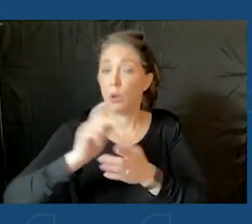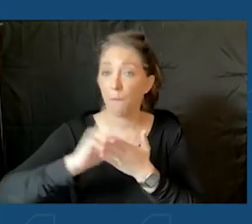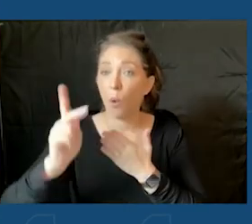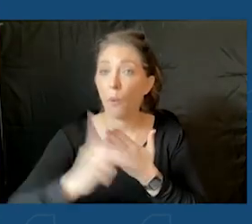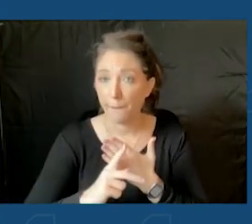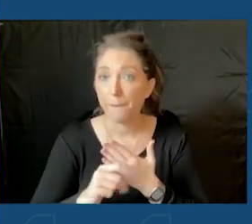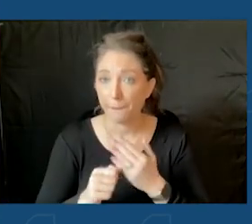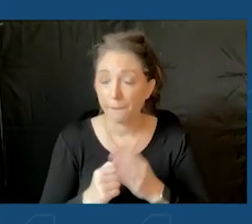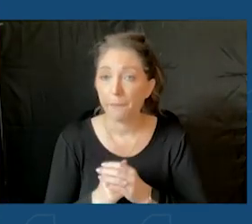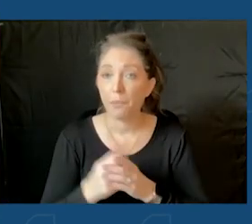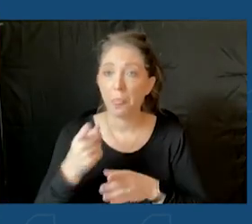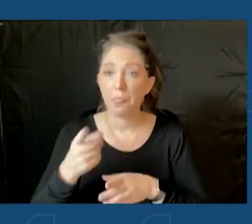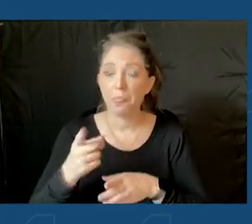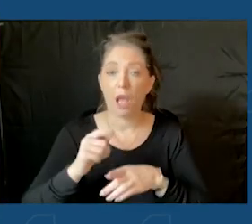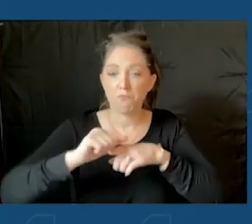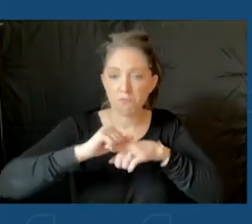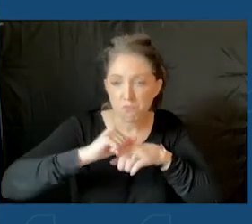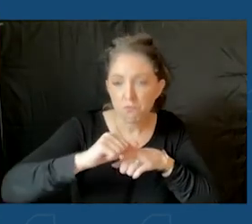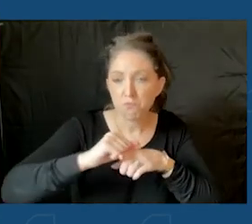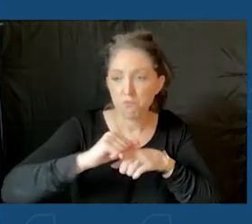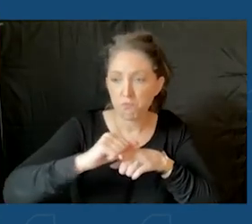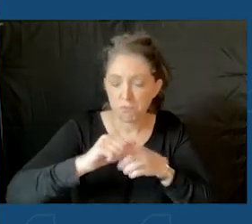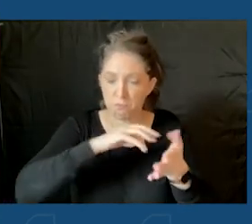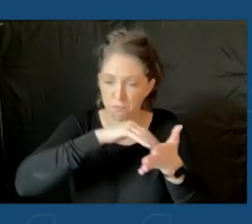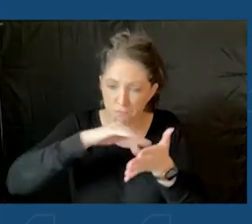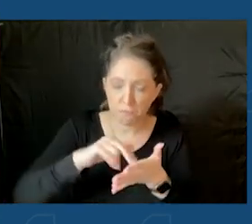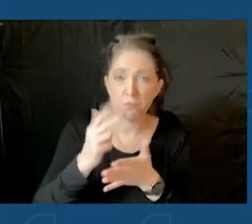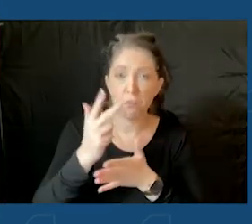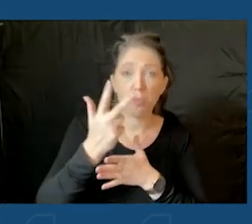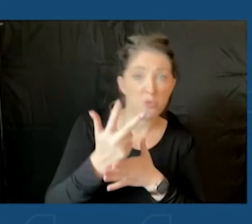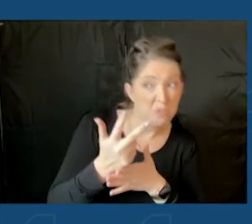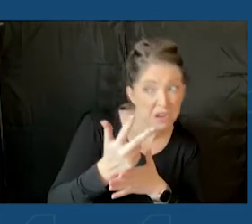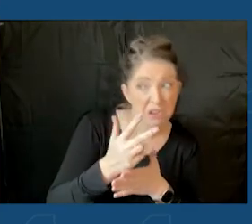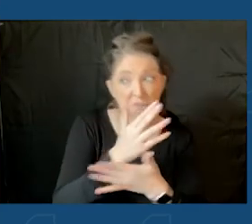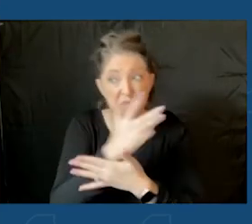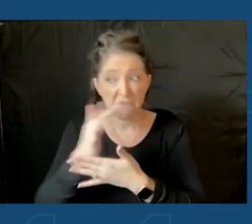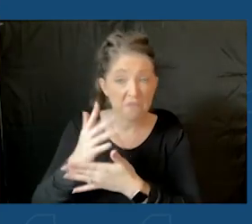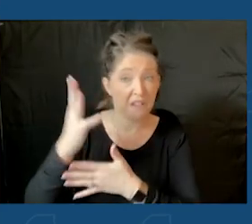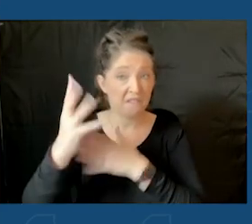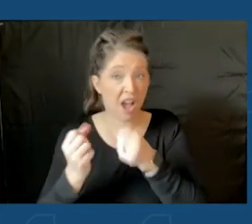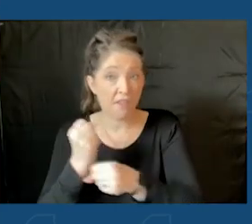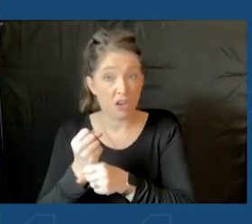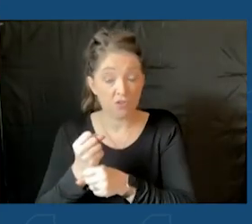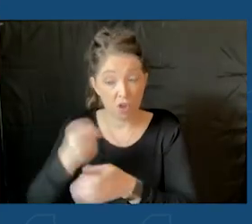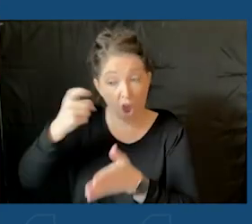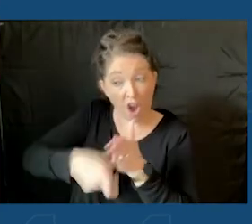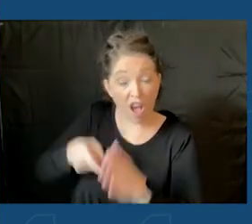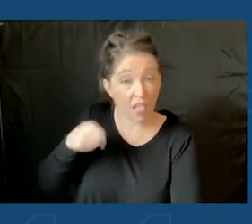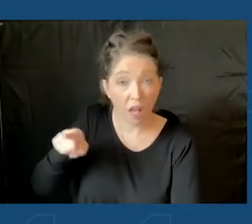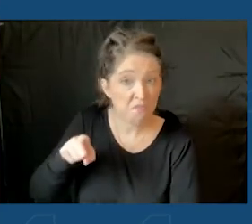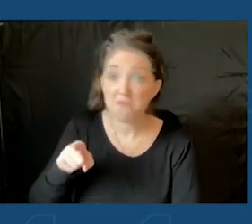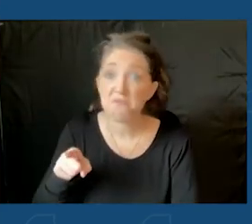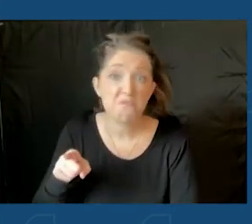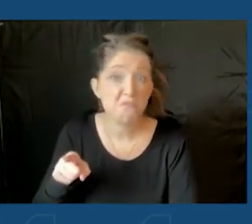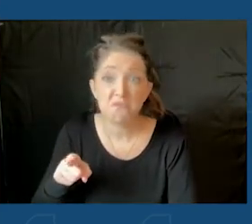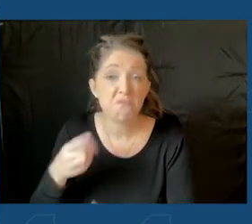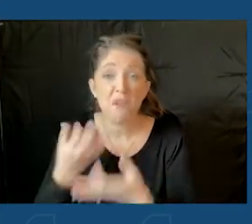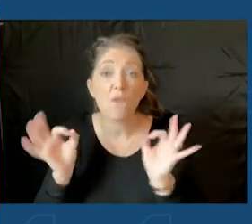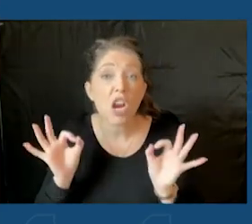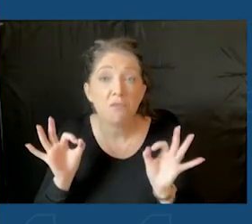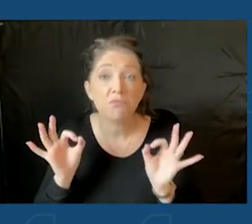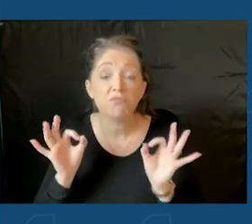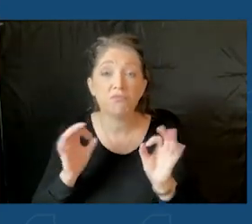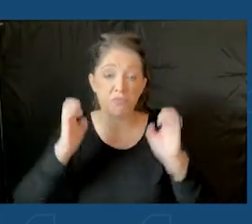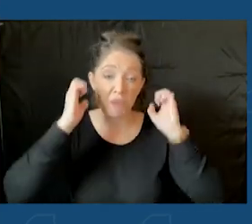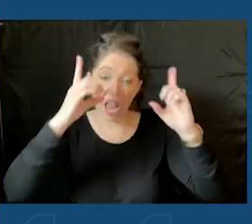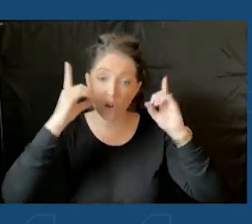from 3 to 5.5 years at no cost to them. They are educated as they work.